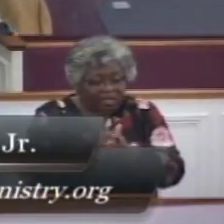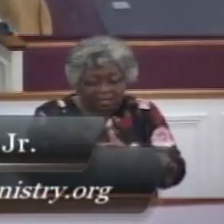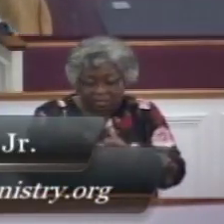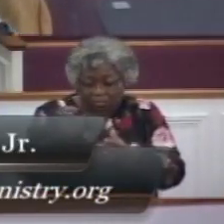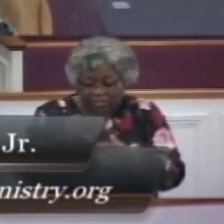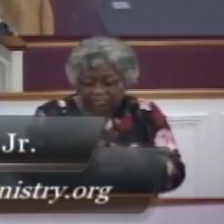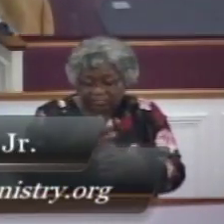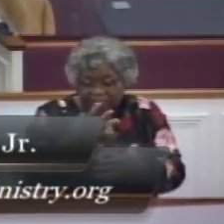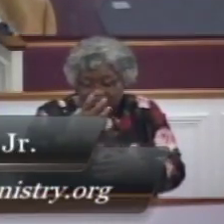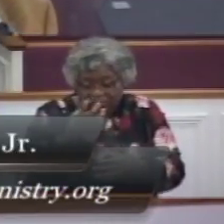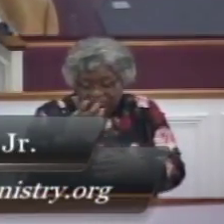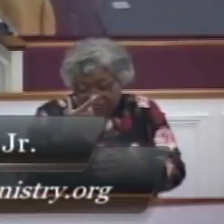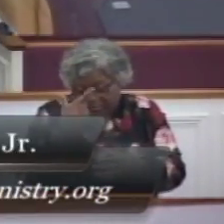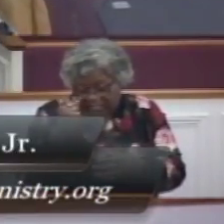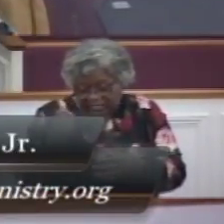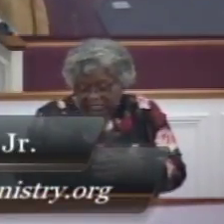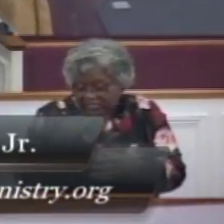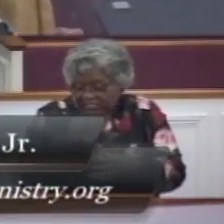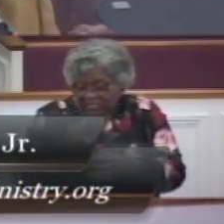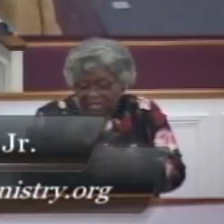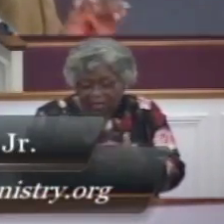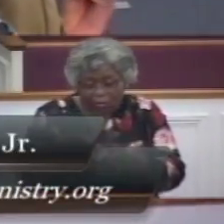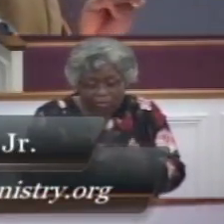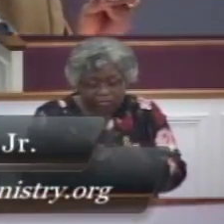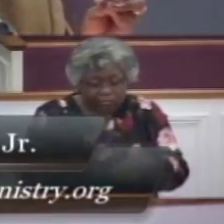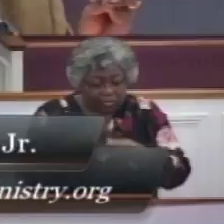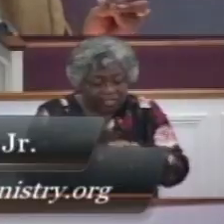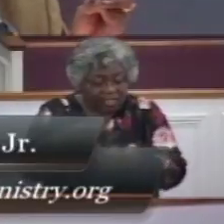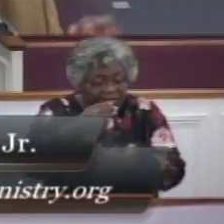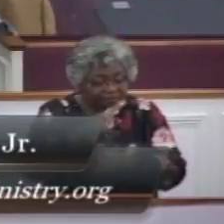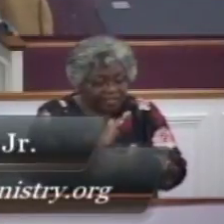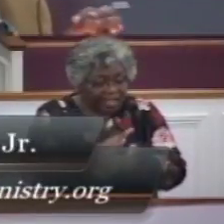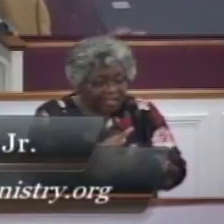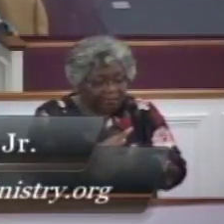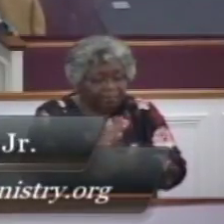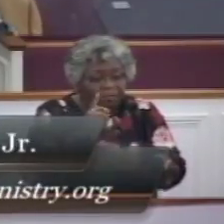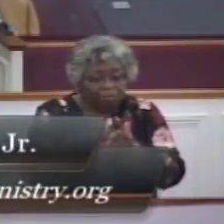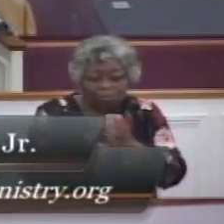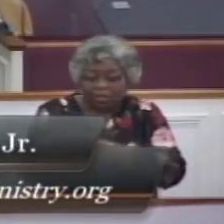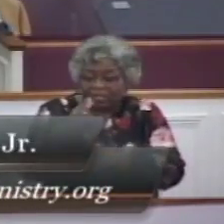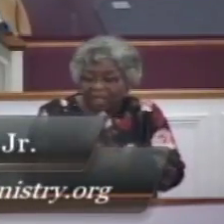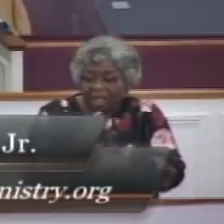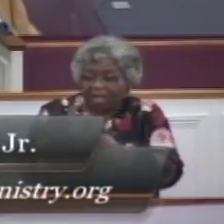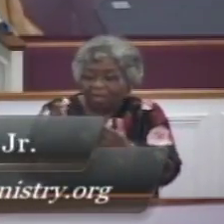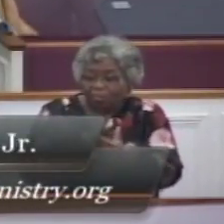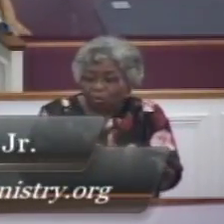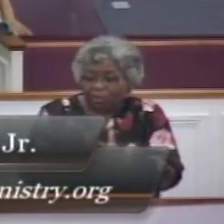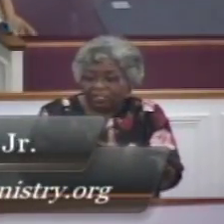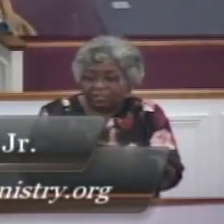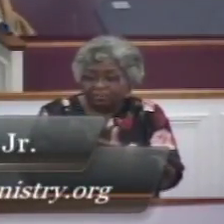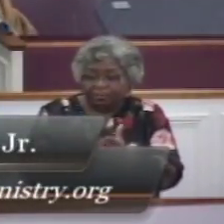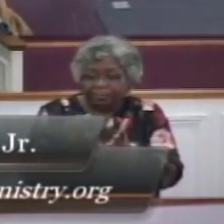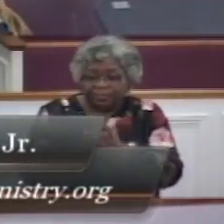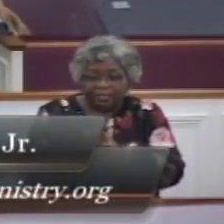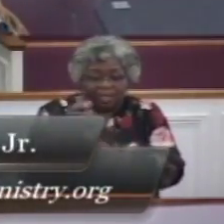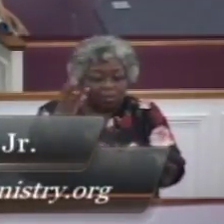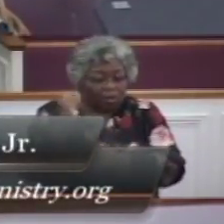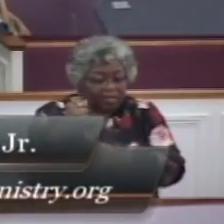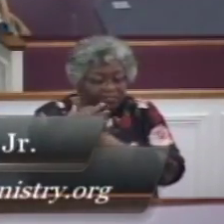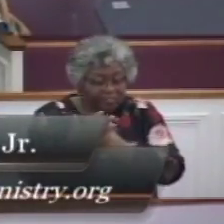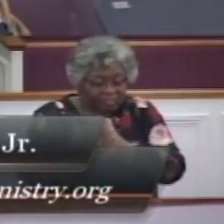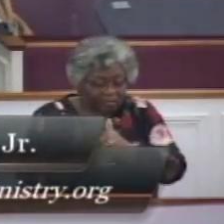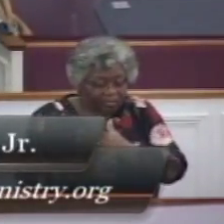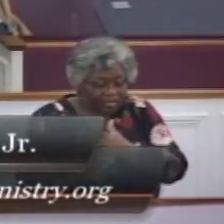upset because he didn't want to give God what God wanted, which was a